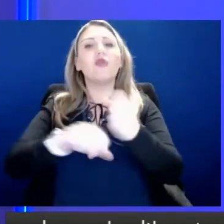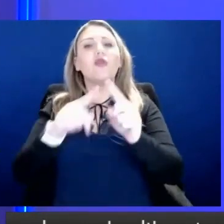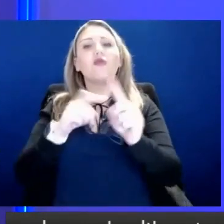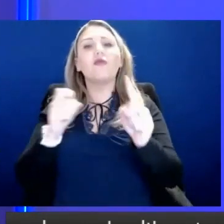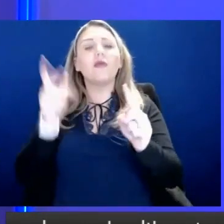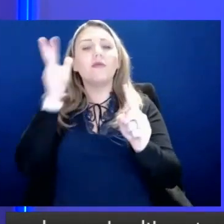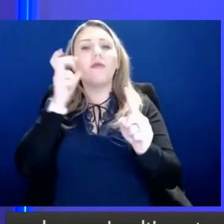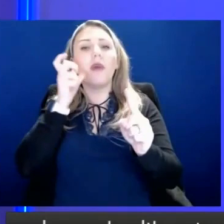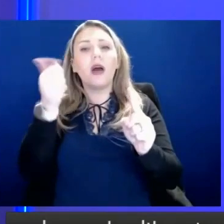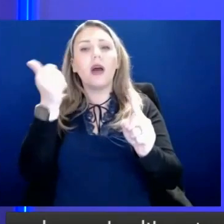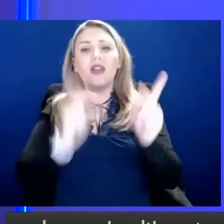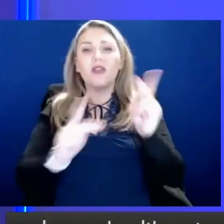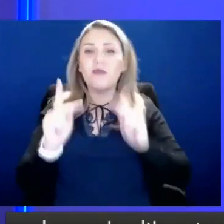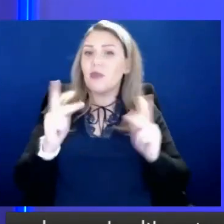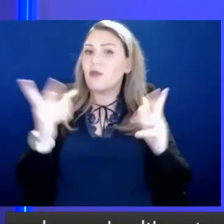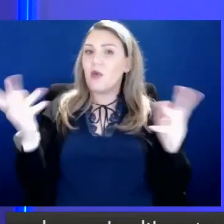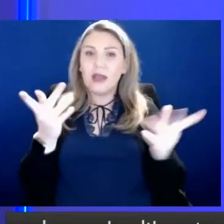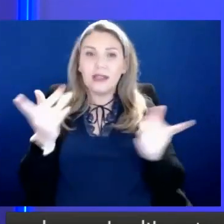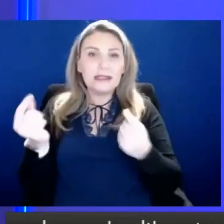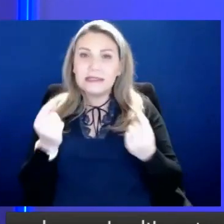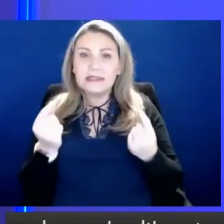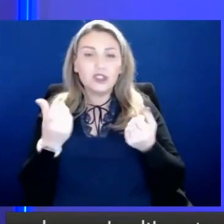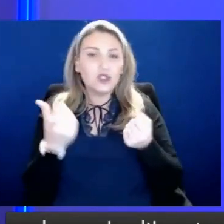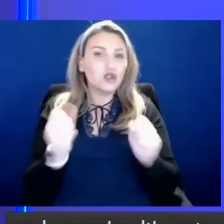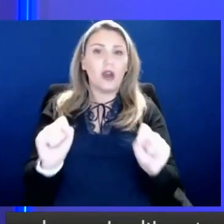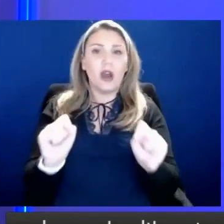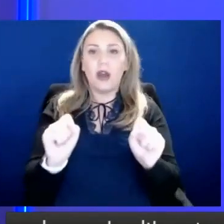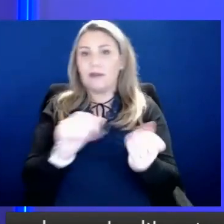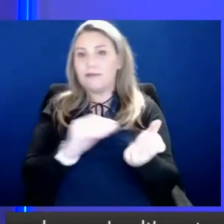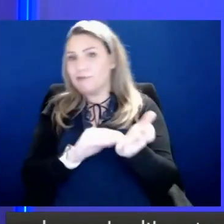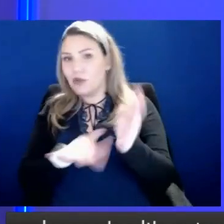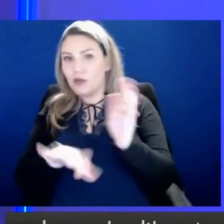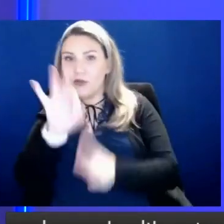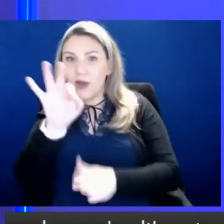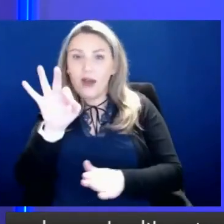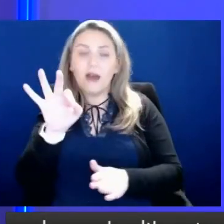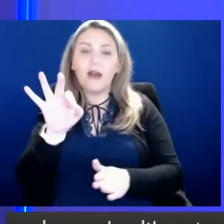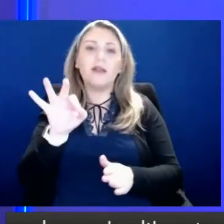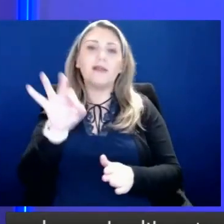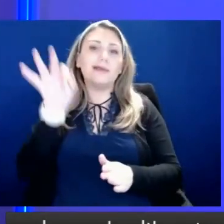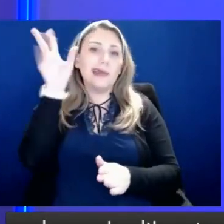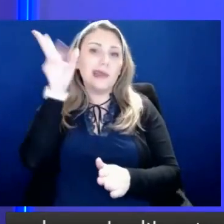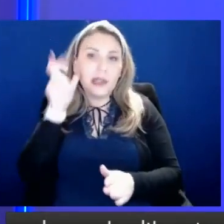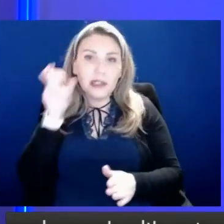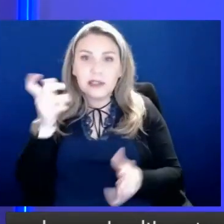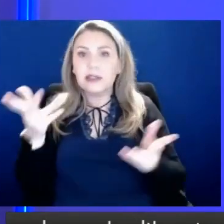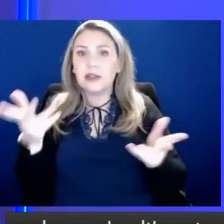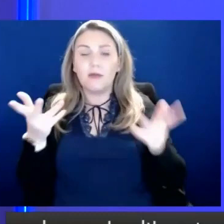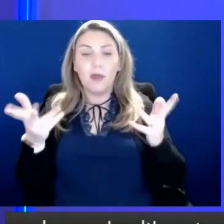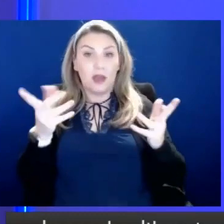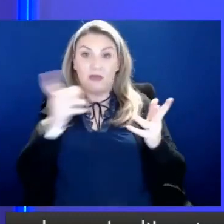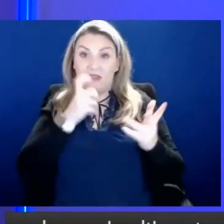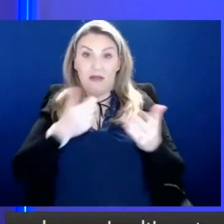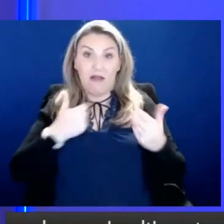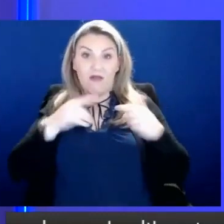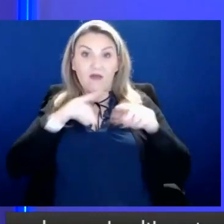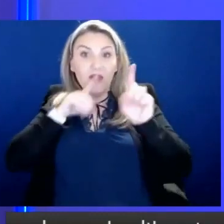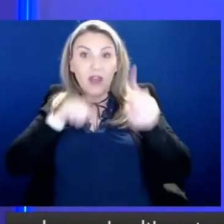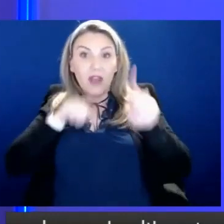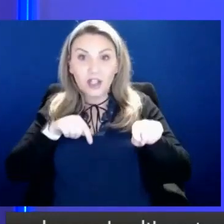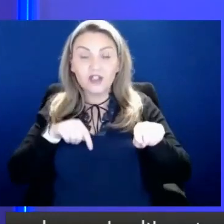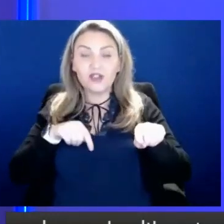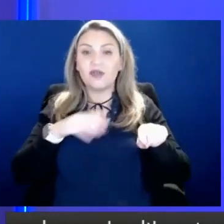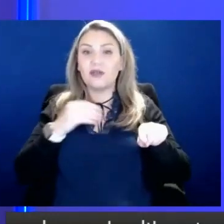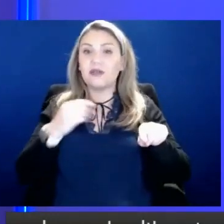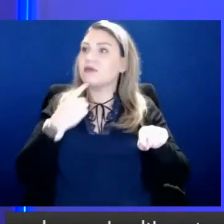what they did or what they tried, or a doctor that they found that heard them, that listened, that maybe didn't have answers, but at least said, I